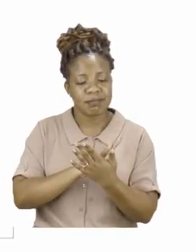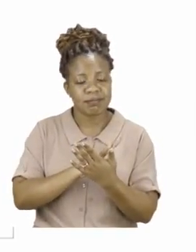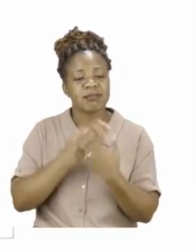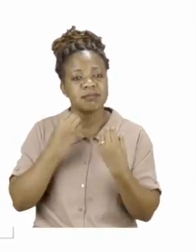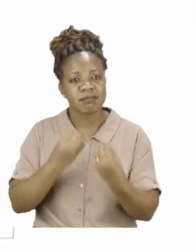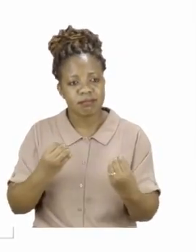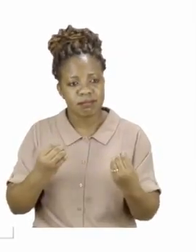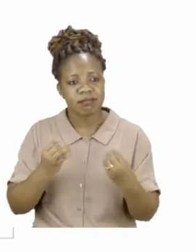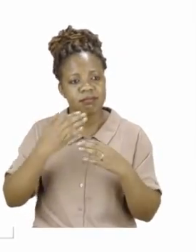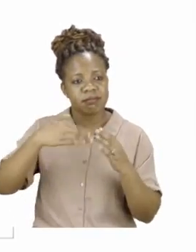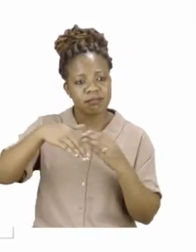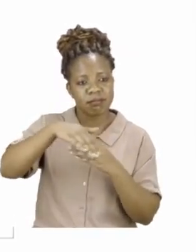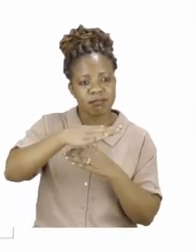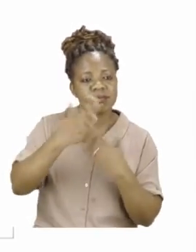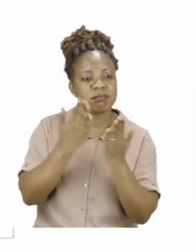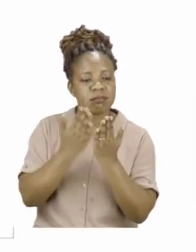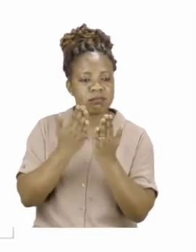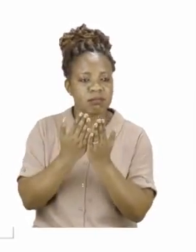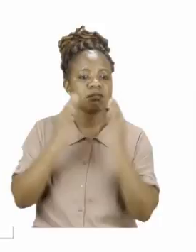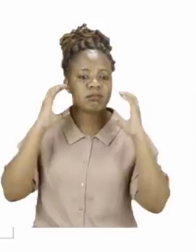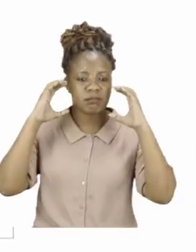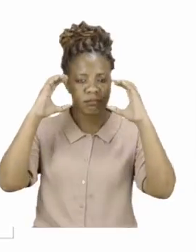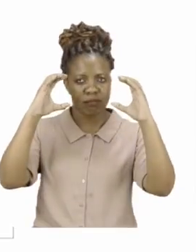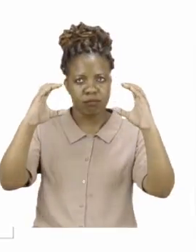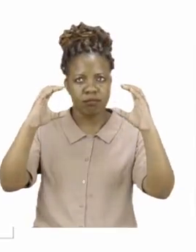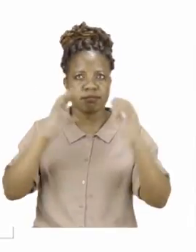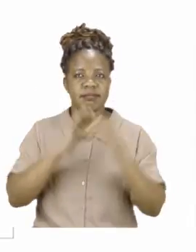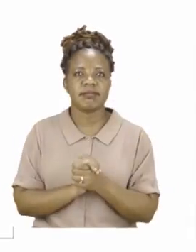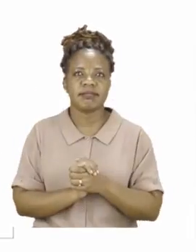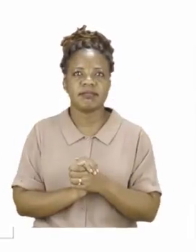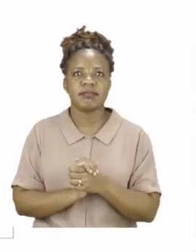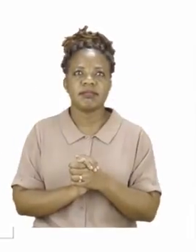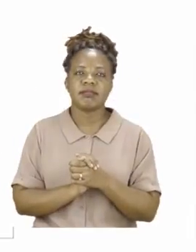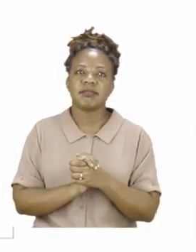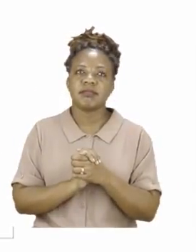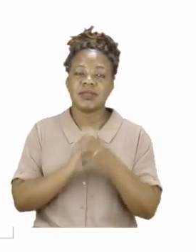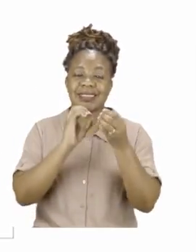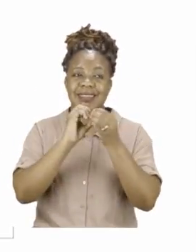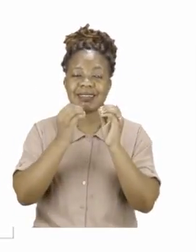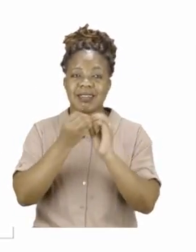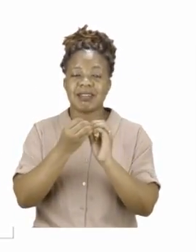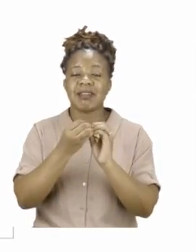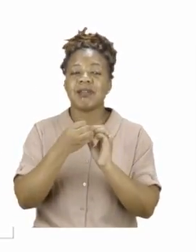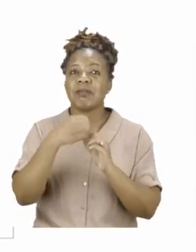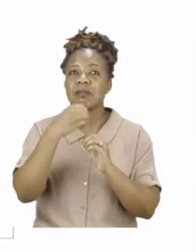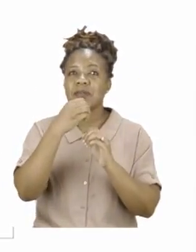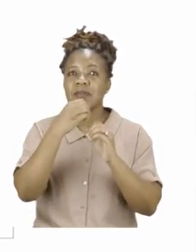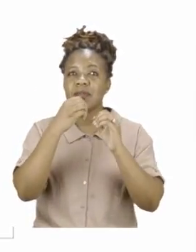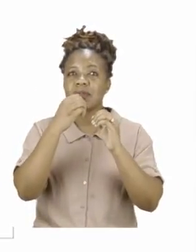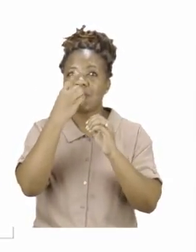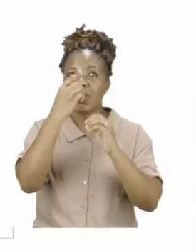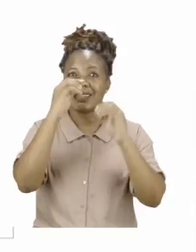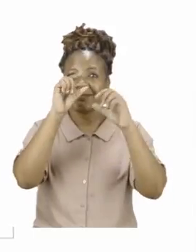the school bus. So we have people who come by foot, which is walking. Then we have some people who come